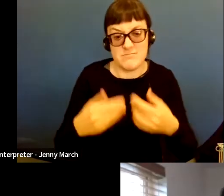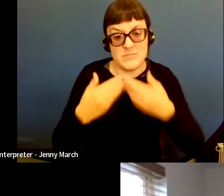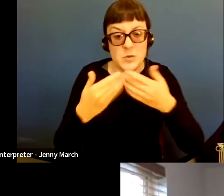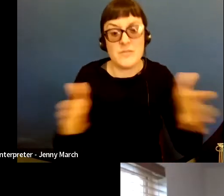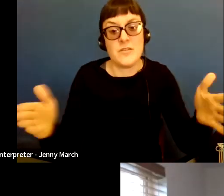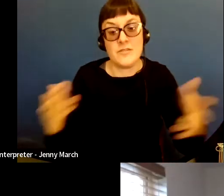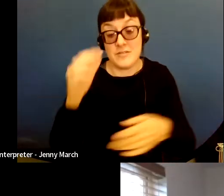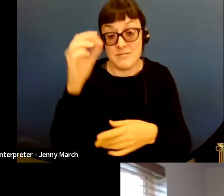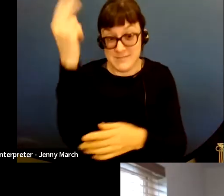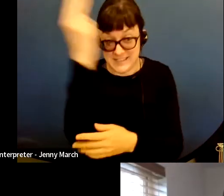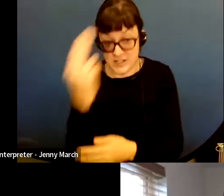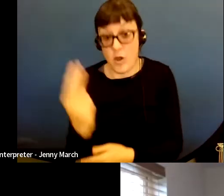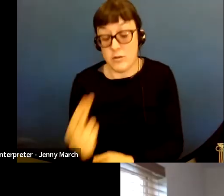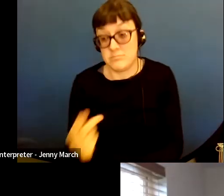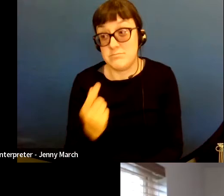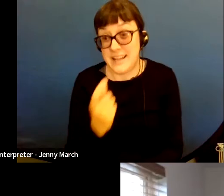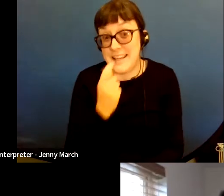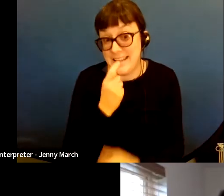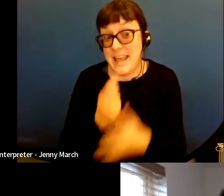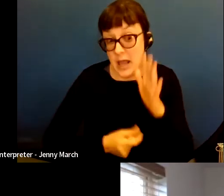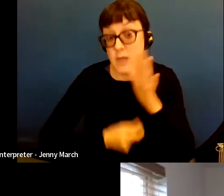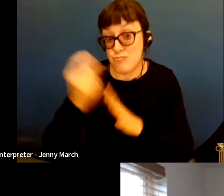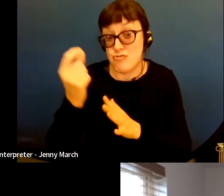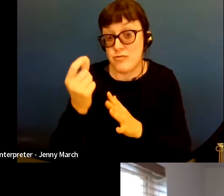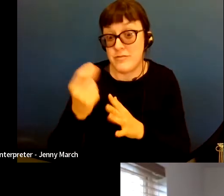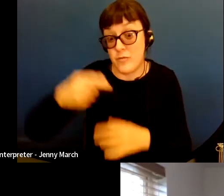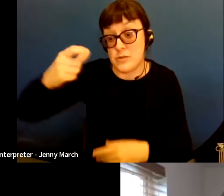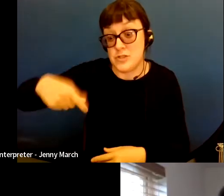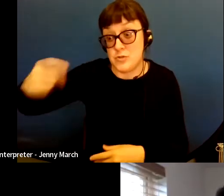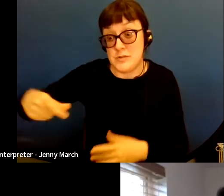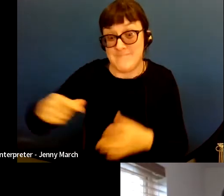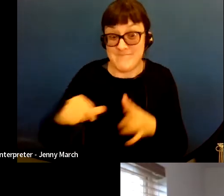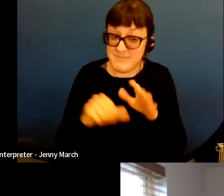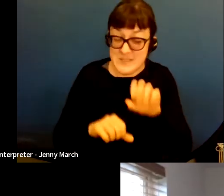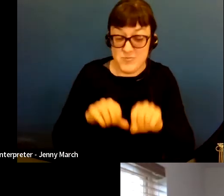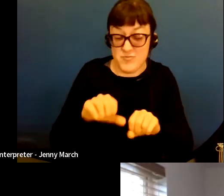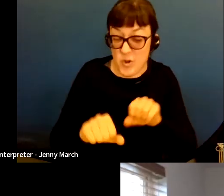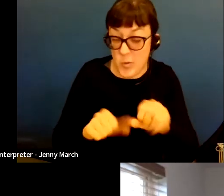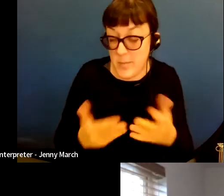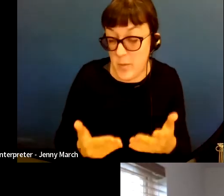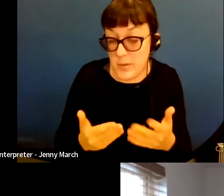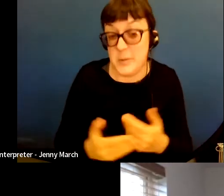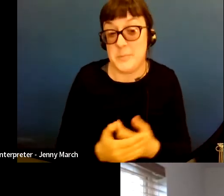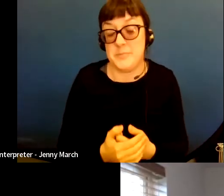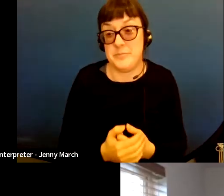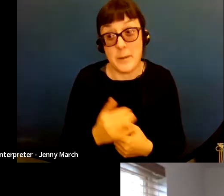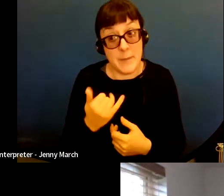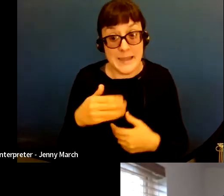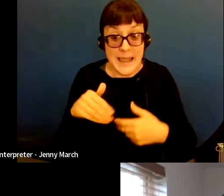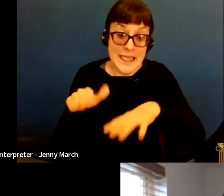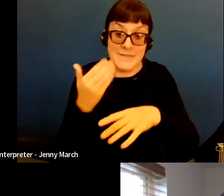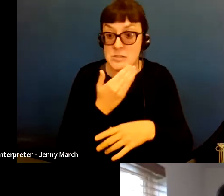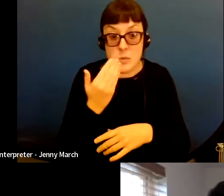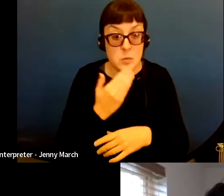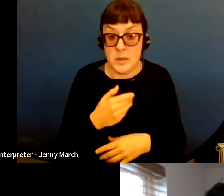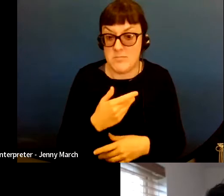strategy, can that massively improve outcomes for learners that are currently struggling? Those learners who may leave school without a